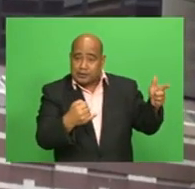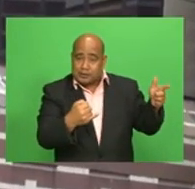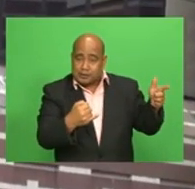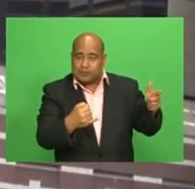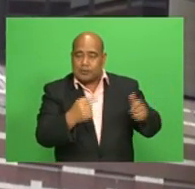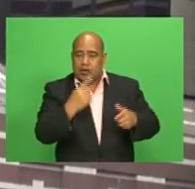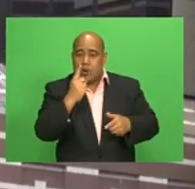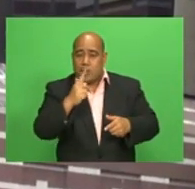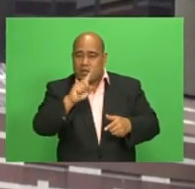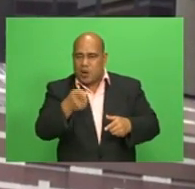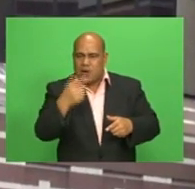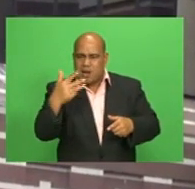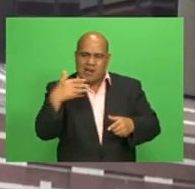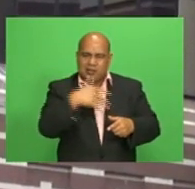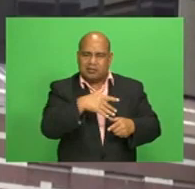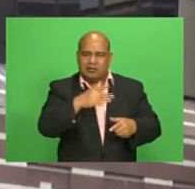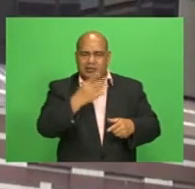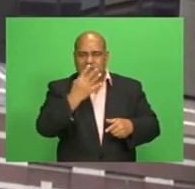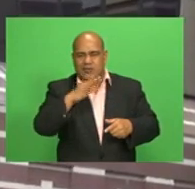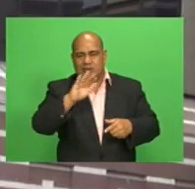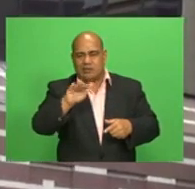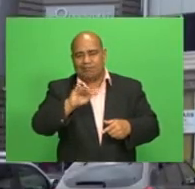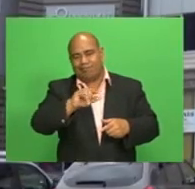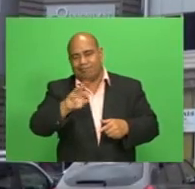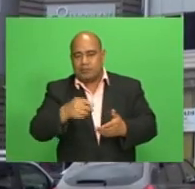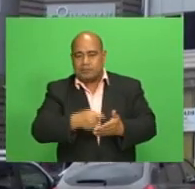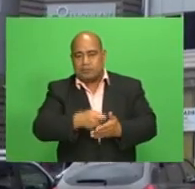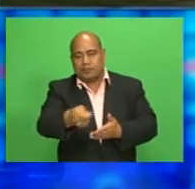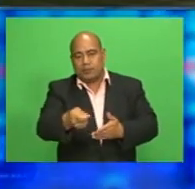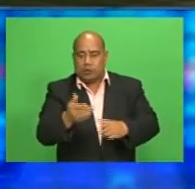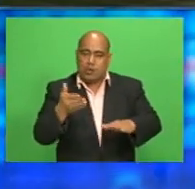85,959 members, paid over $54 million.